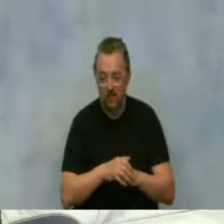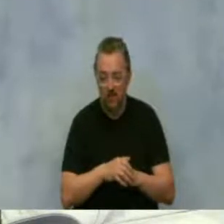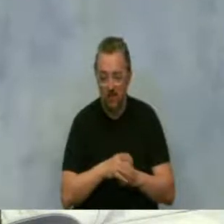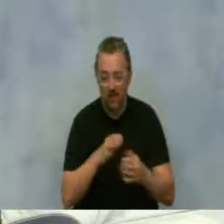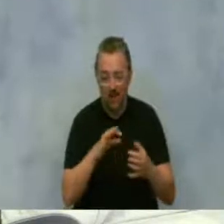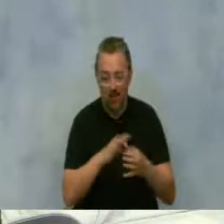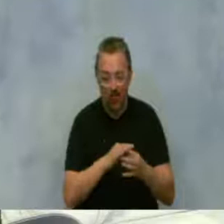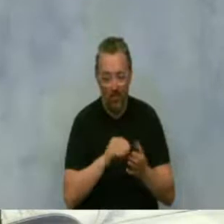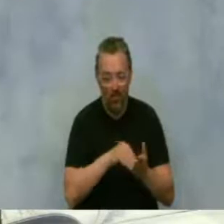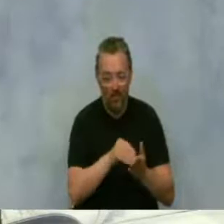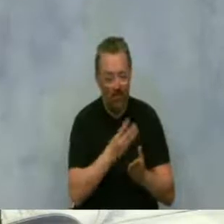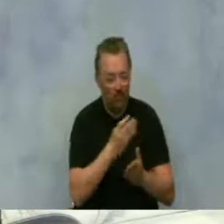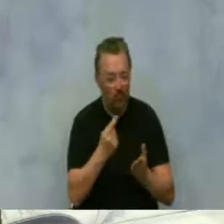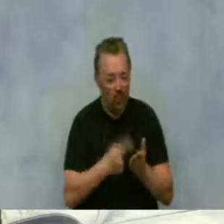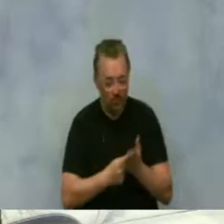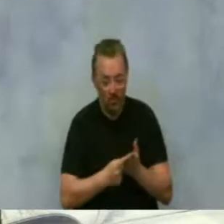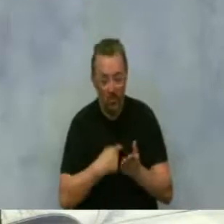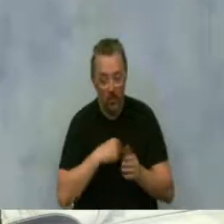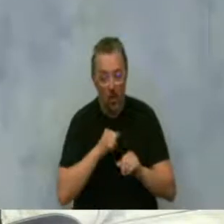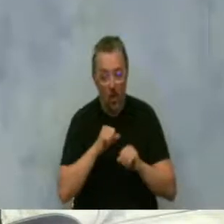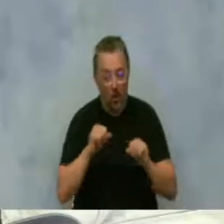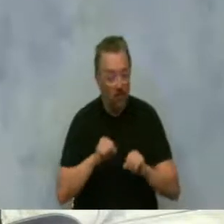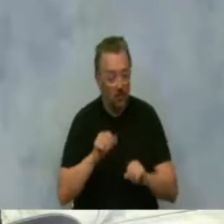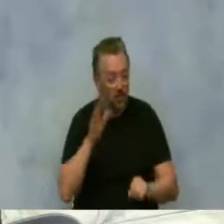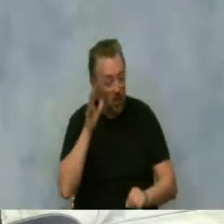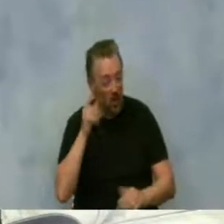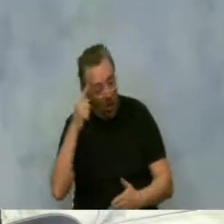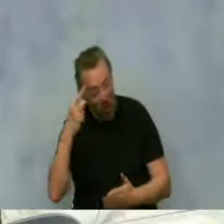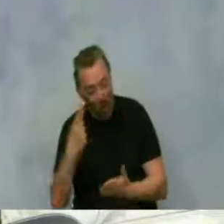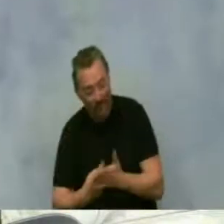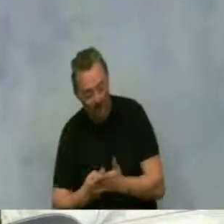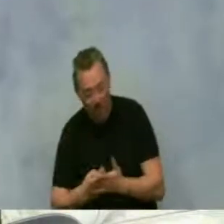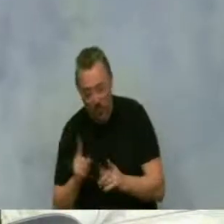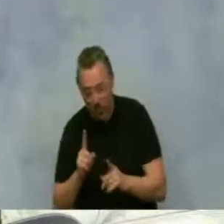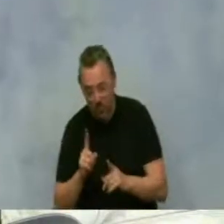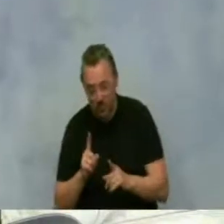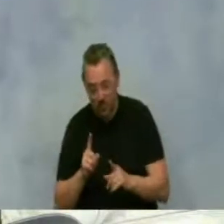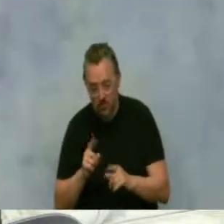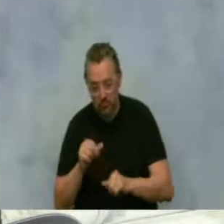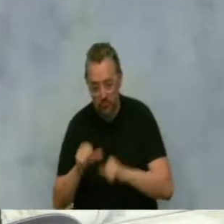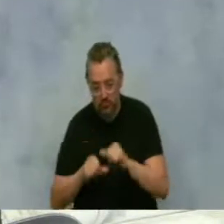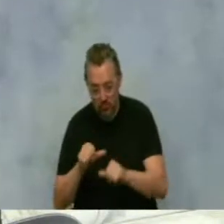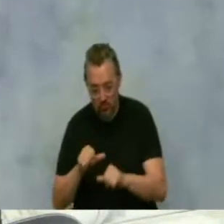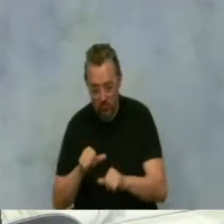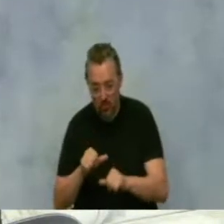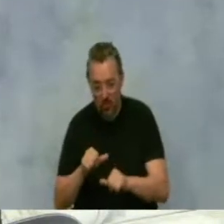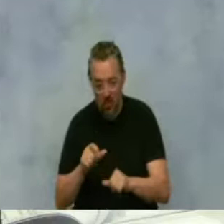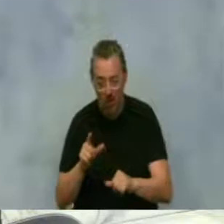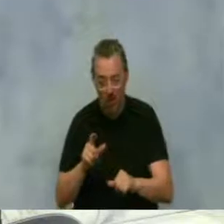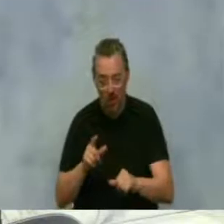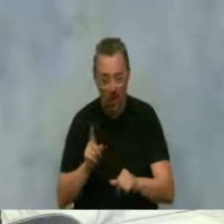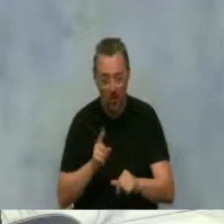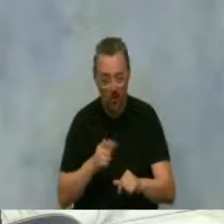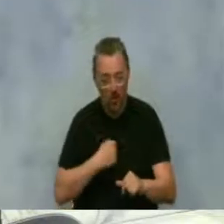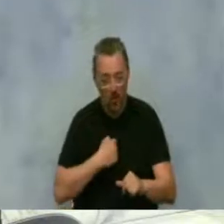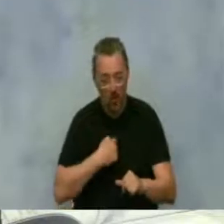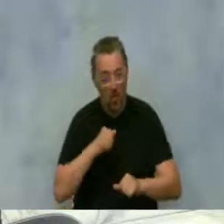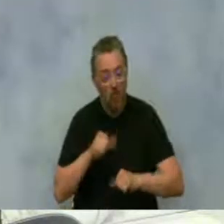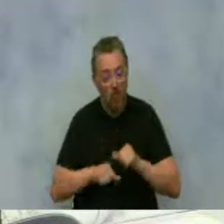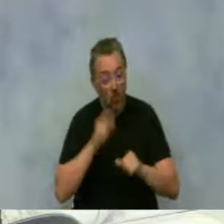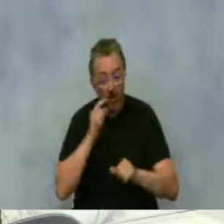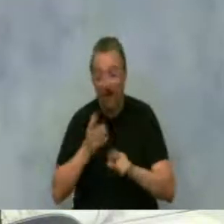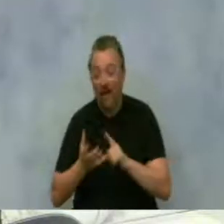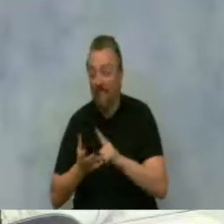utilities. We are awaiting confirmation of what the amount will be and the process in which we can share that